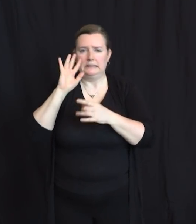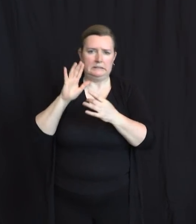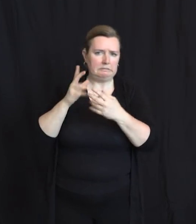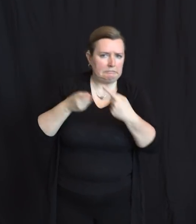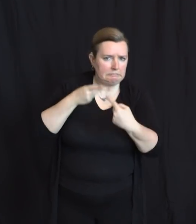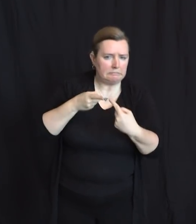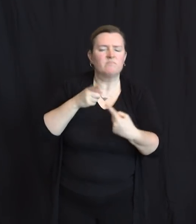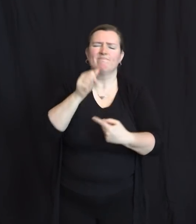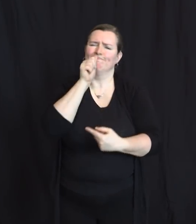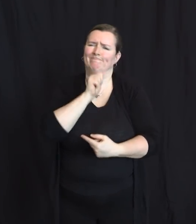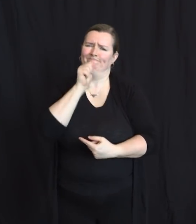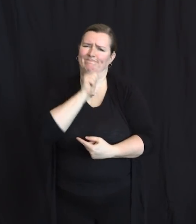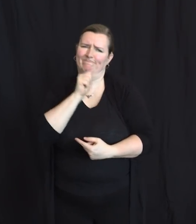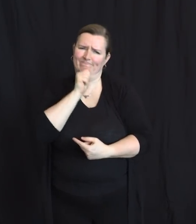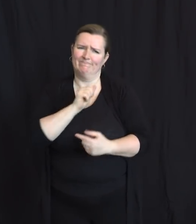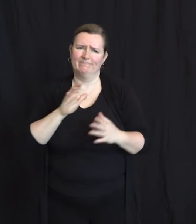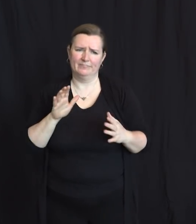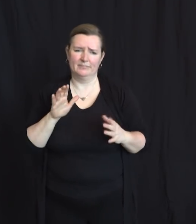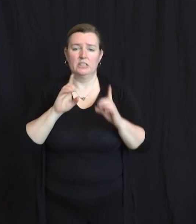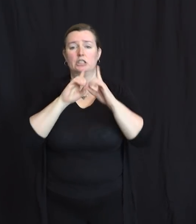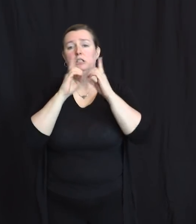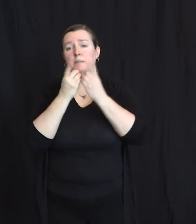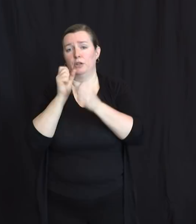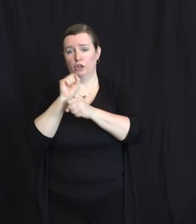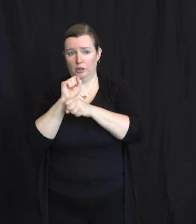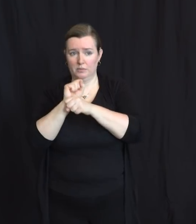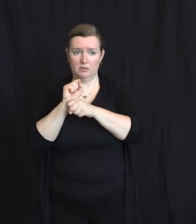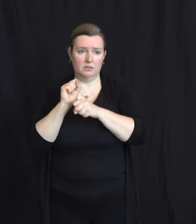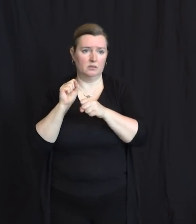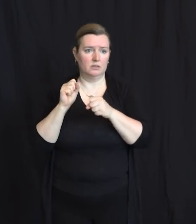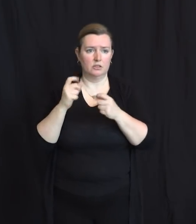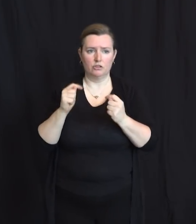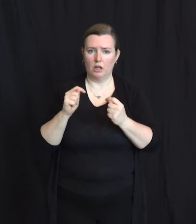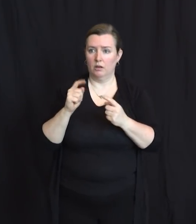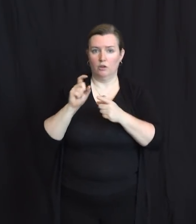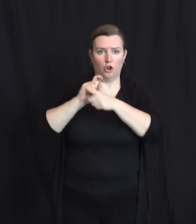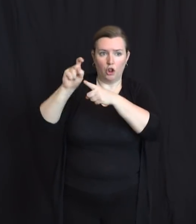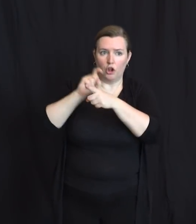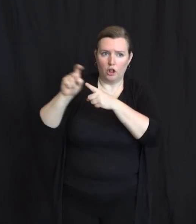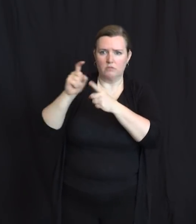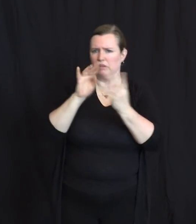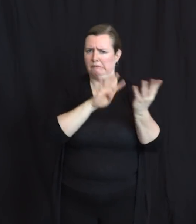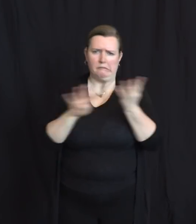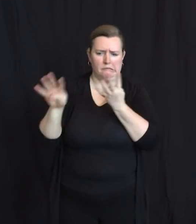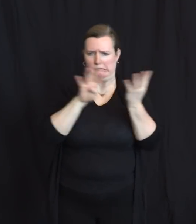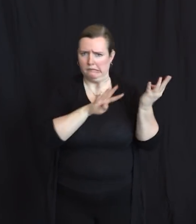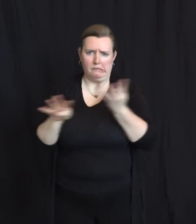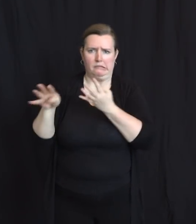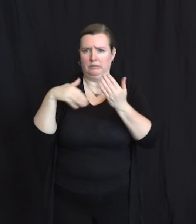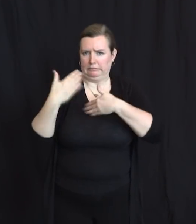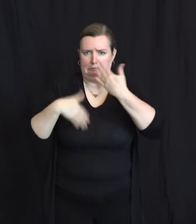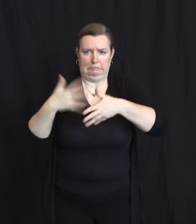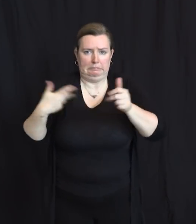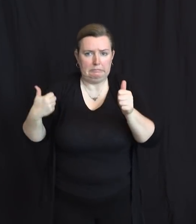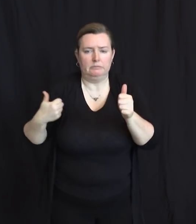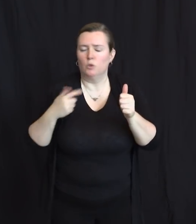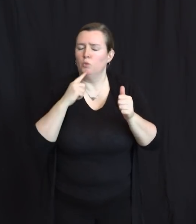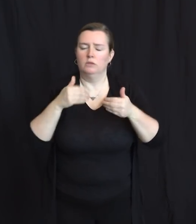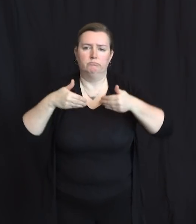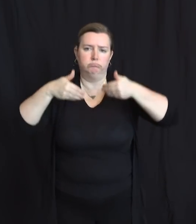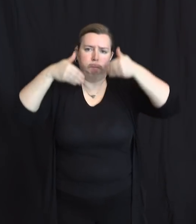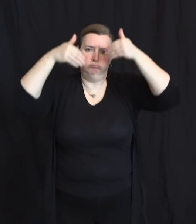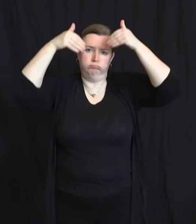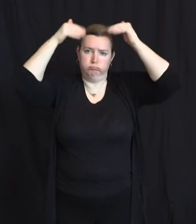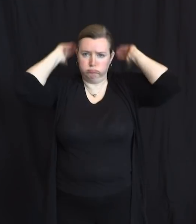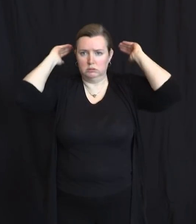The department is still dealing with volumes that are, minimally stated, unprecedented. We urge you to